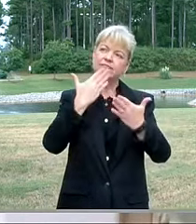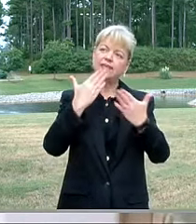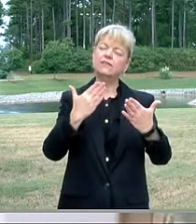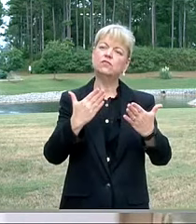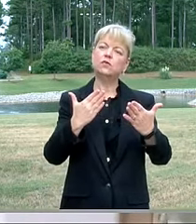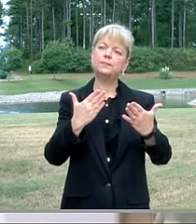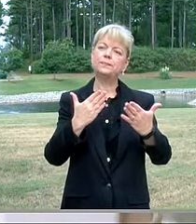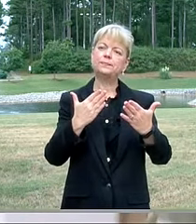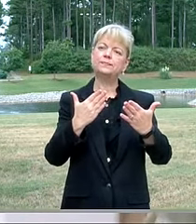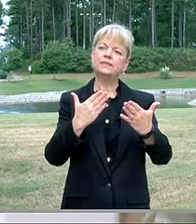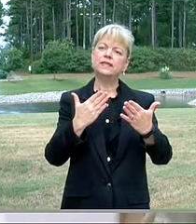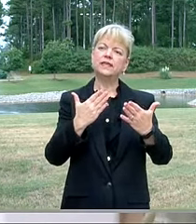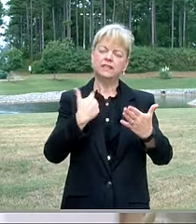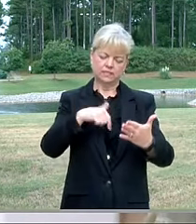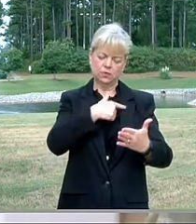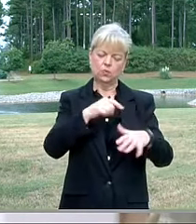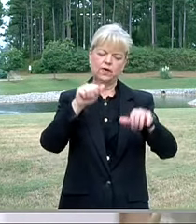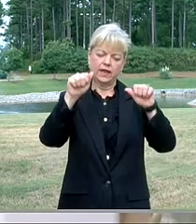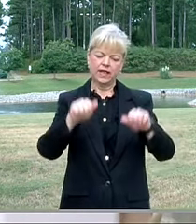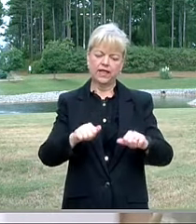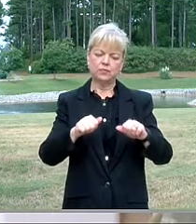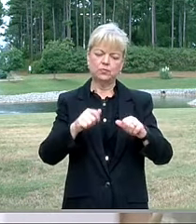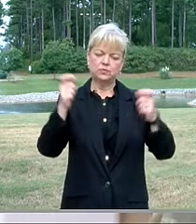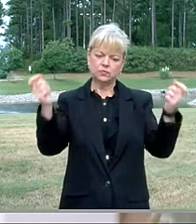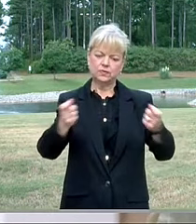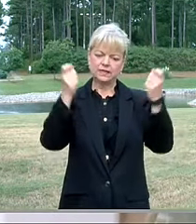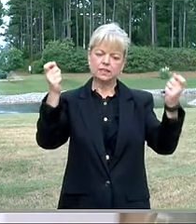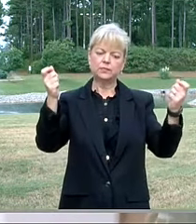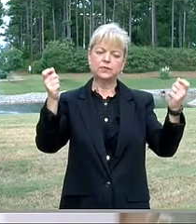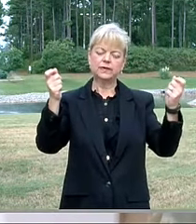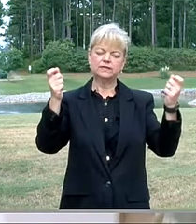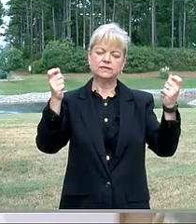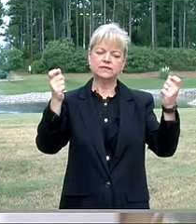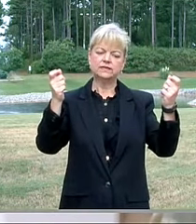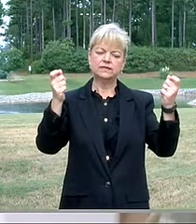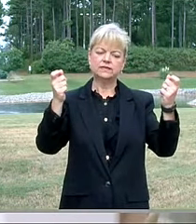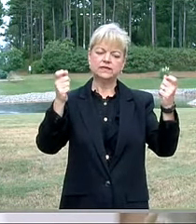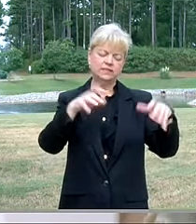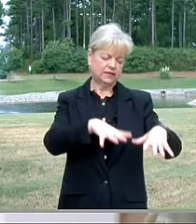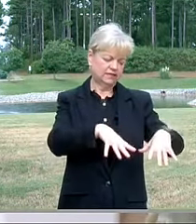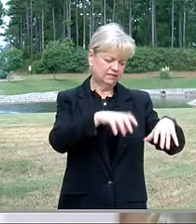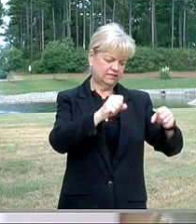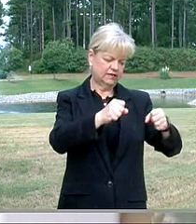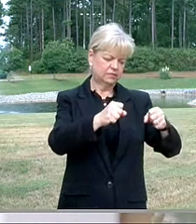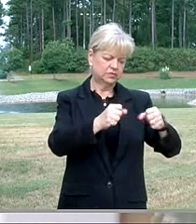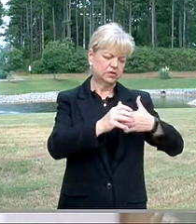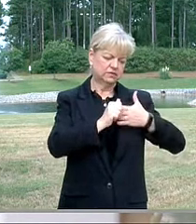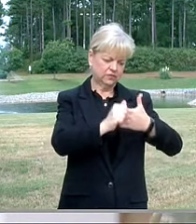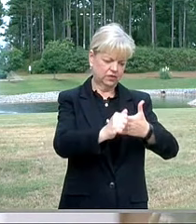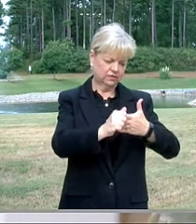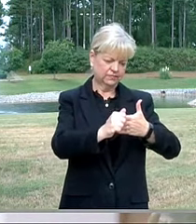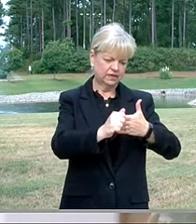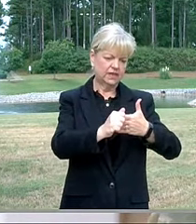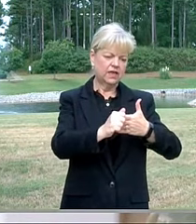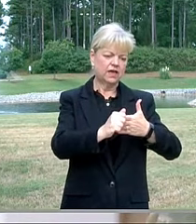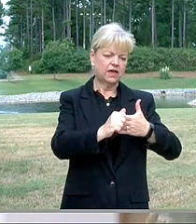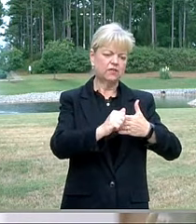thankful that we're able to celebrate the assumption of command of Brigadier General Alan